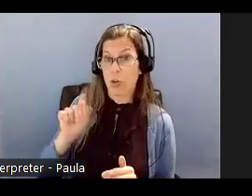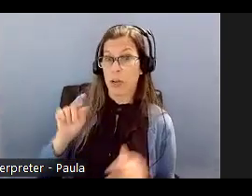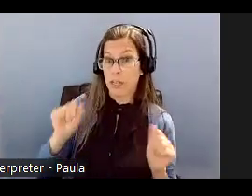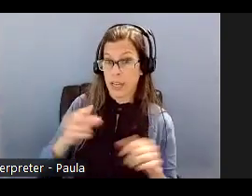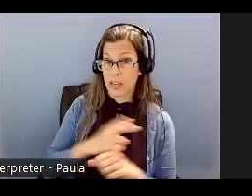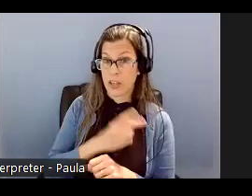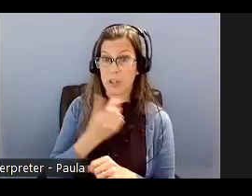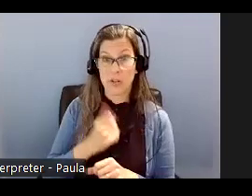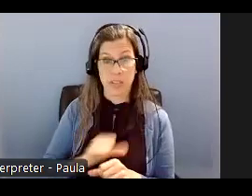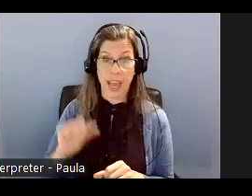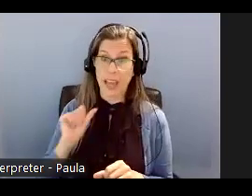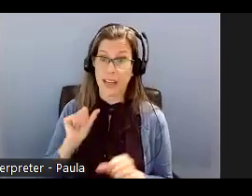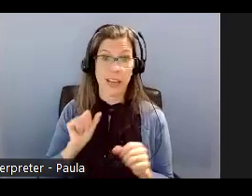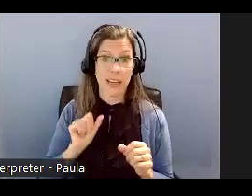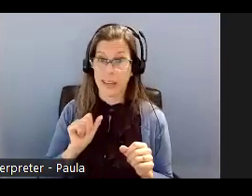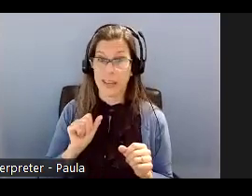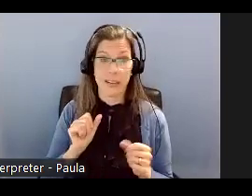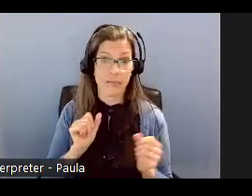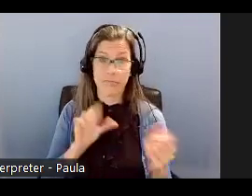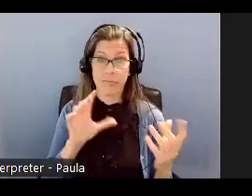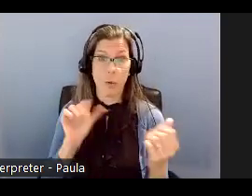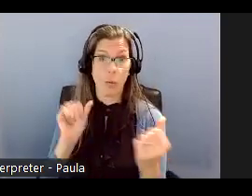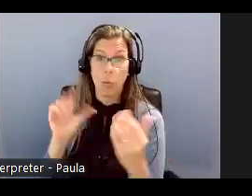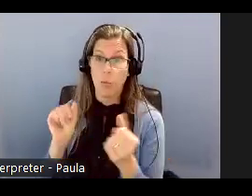of the modalities to start applying at that time.